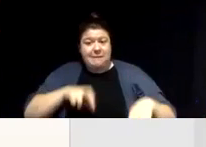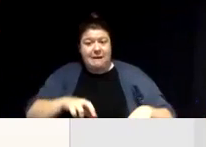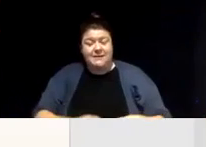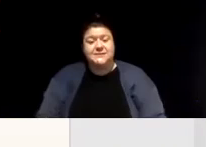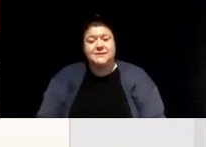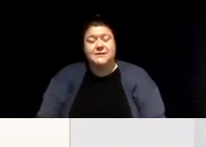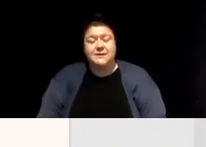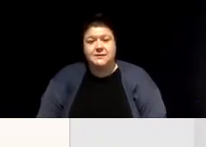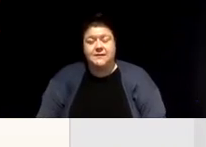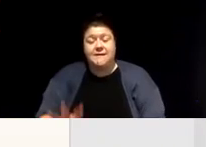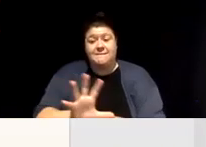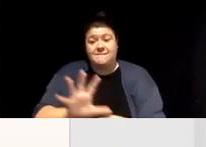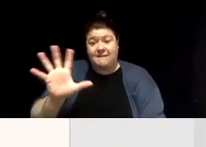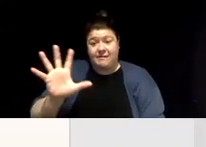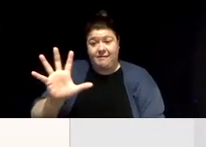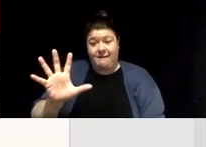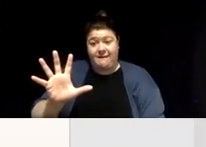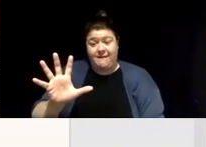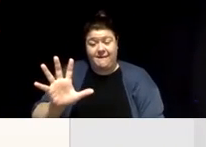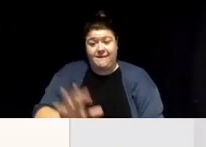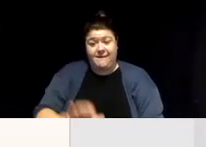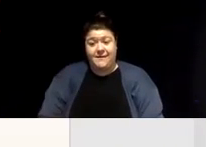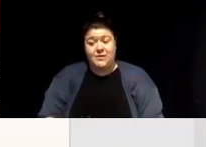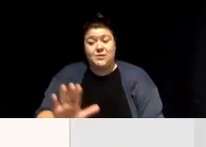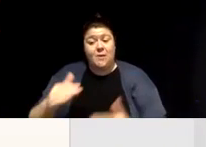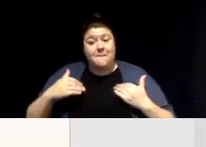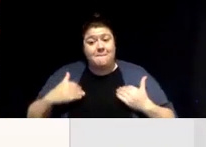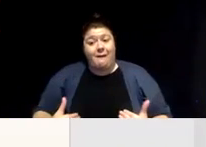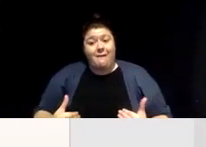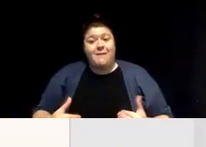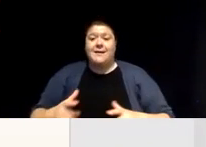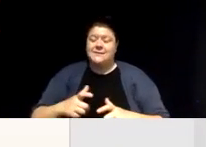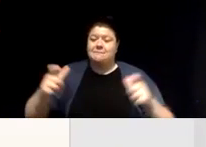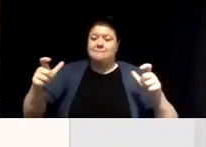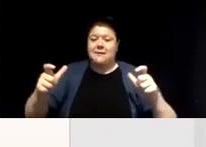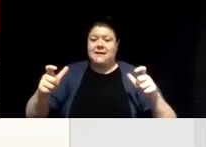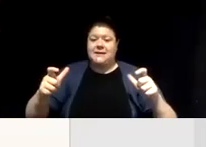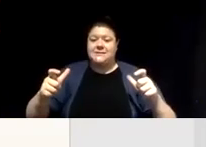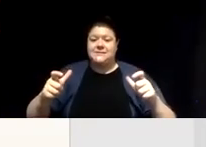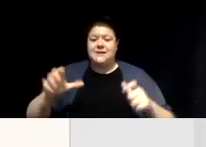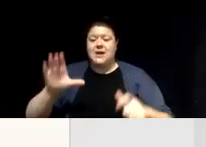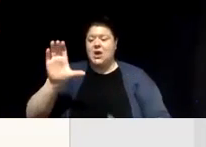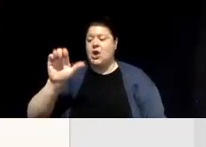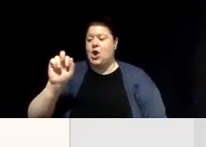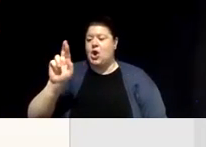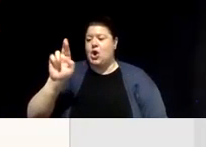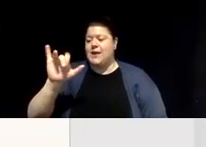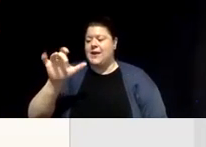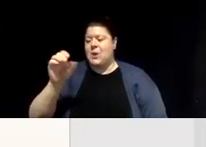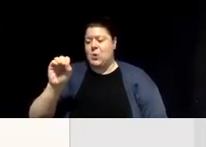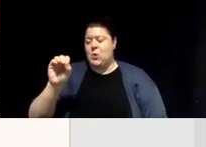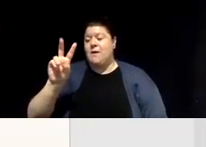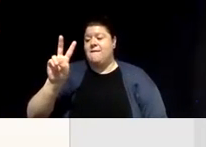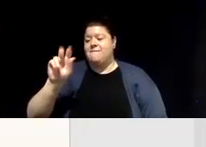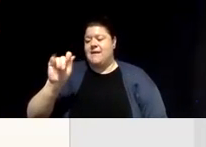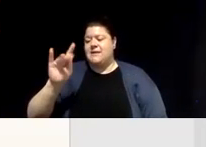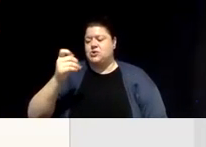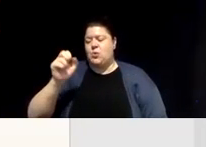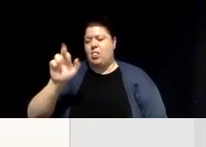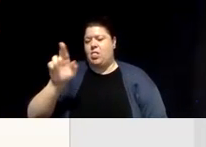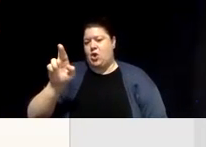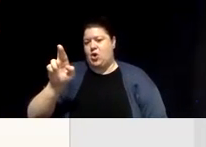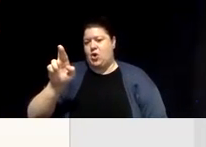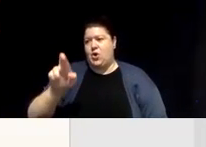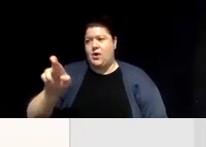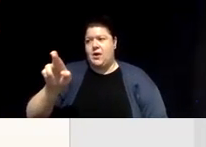At 5 p.m. is when your body has the greatest cardiovascular efficiency and you are the strongest. So if